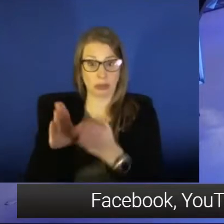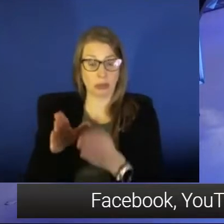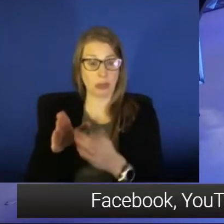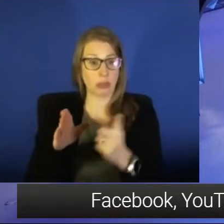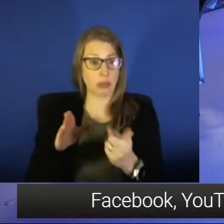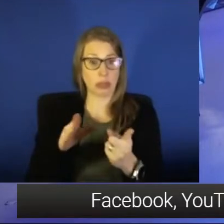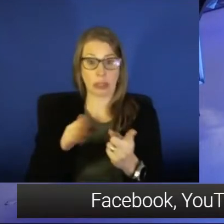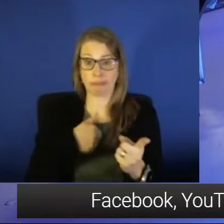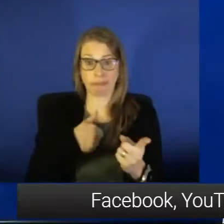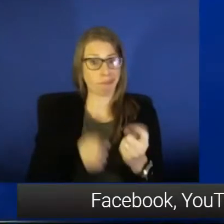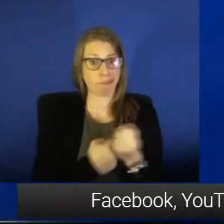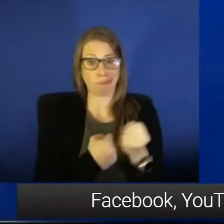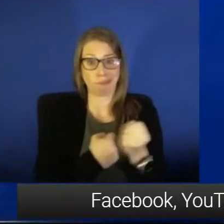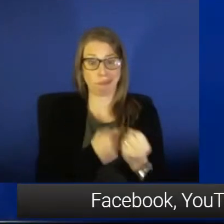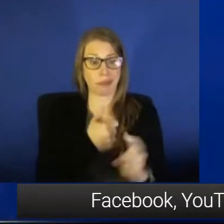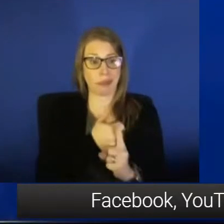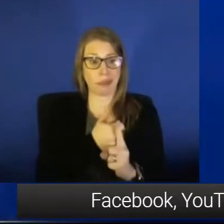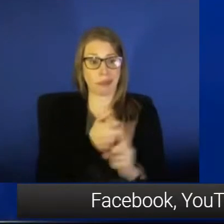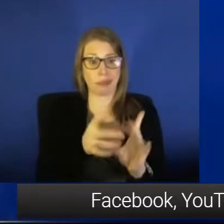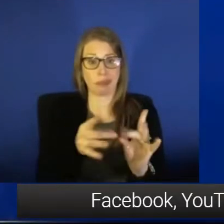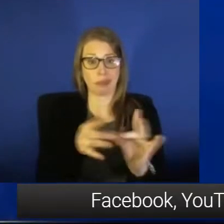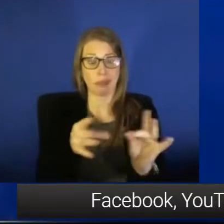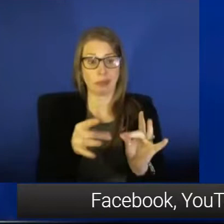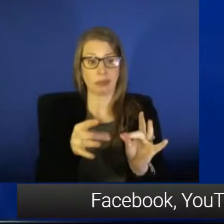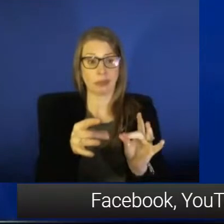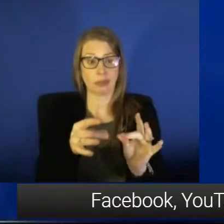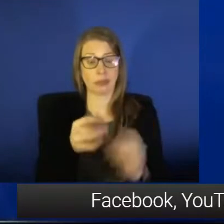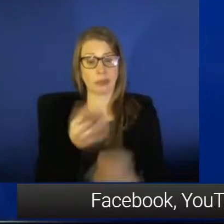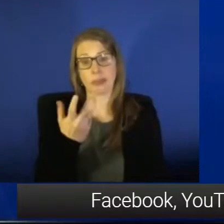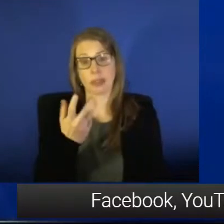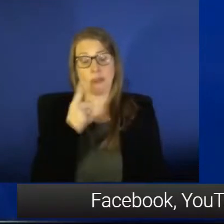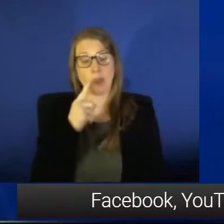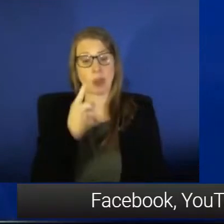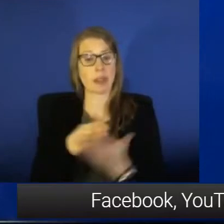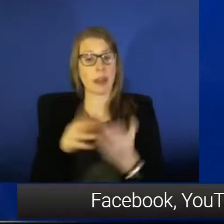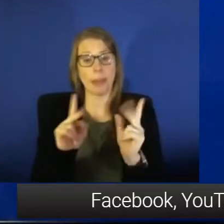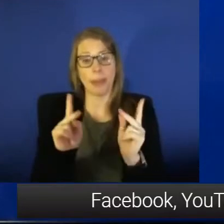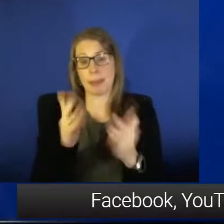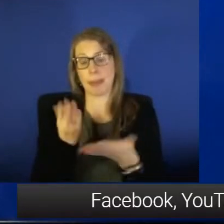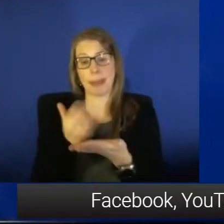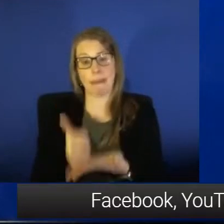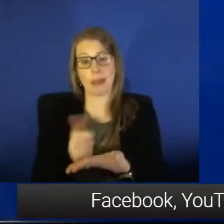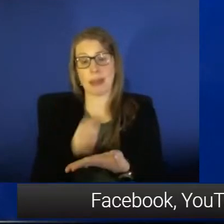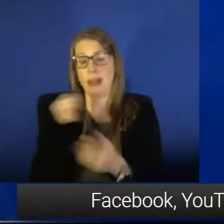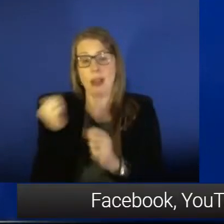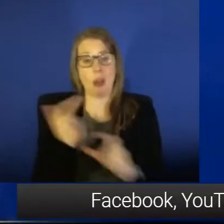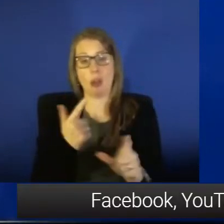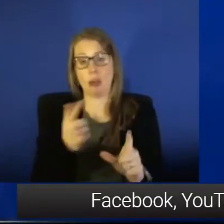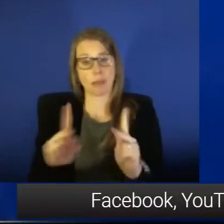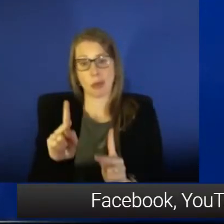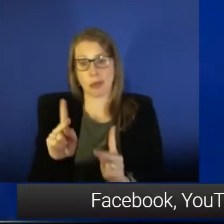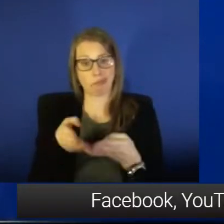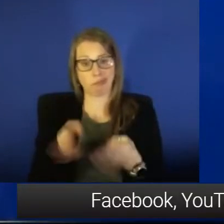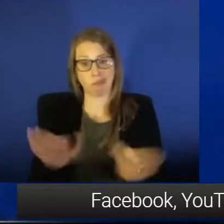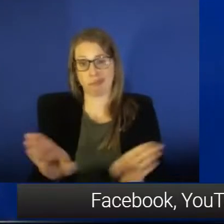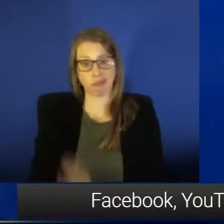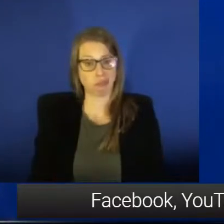Barkman just said, maybe because he helped teach me, but for some people it may be helpful, but not for all people in general.